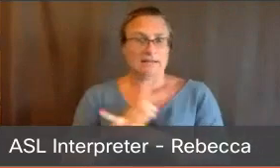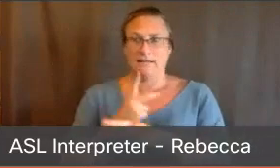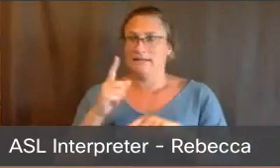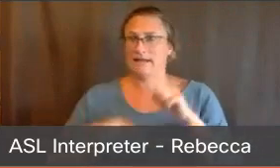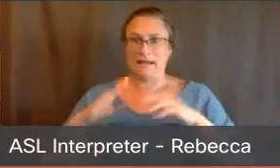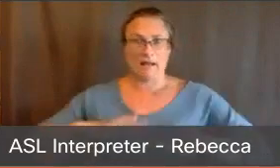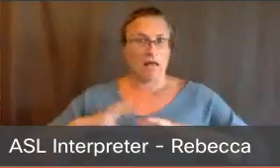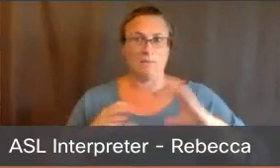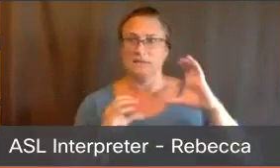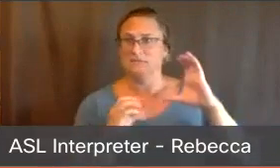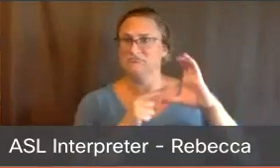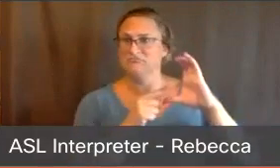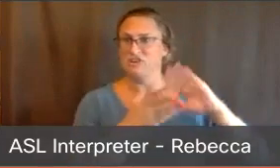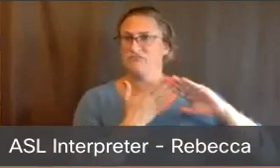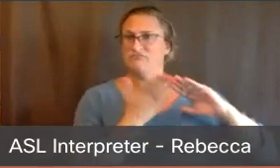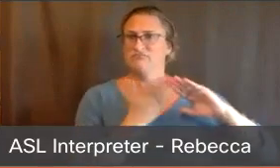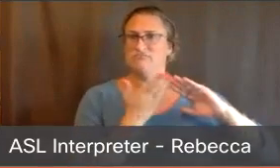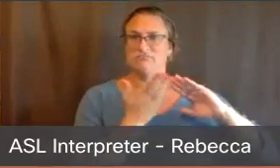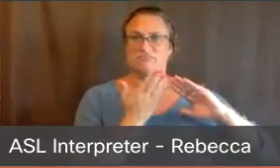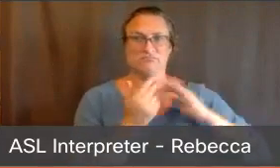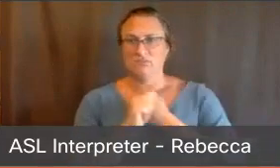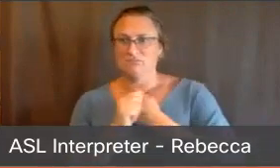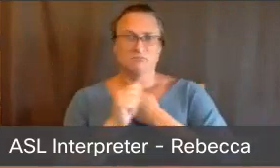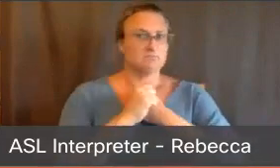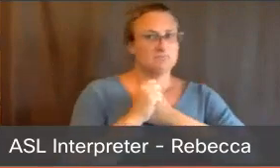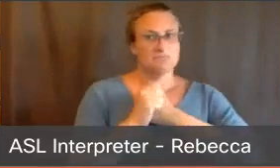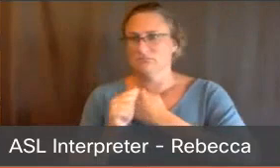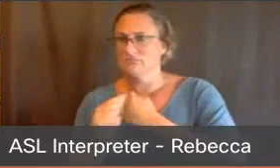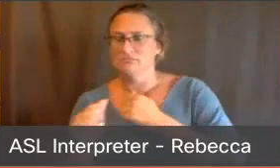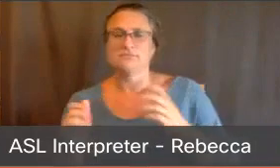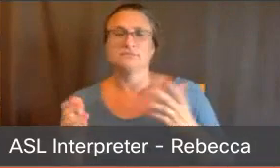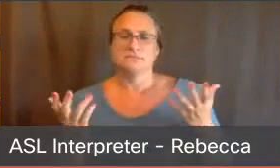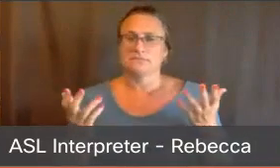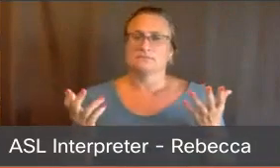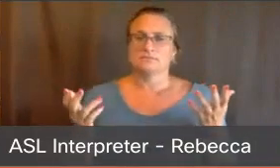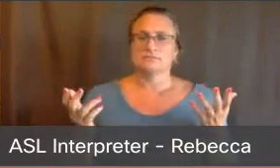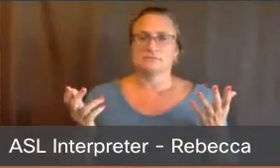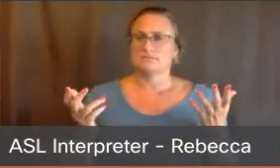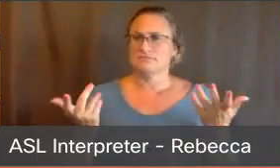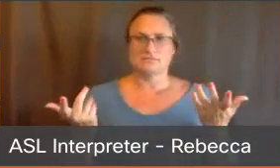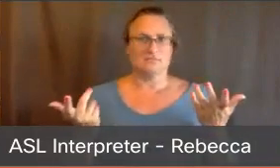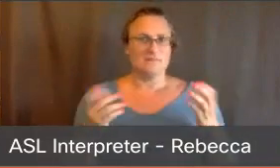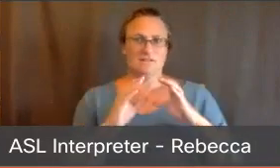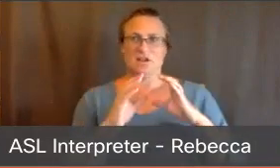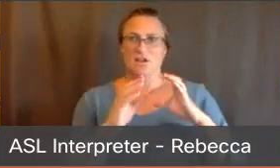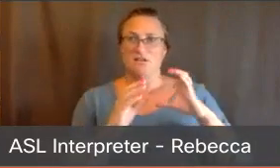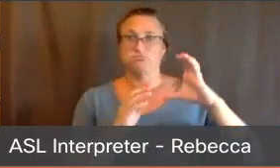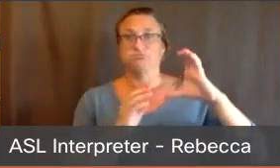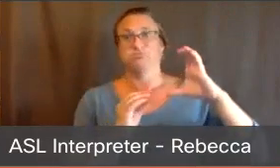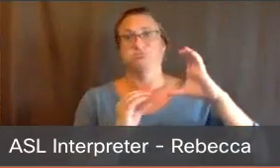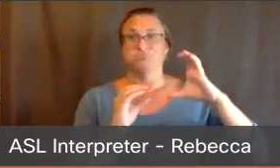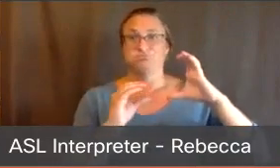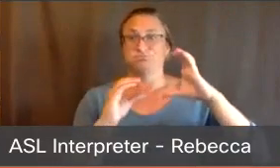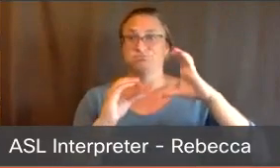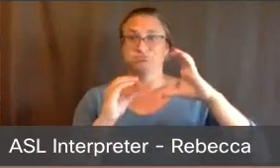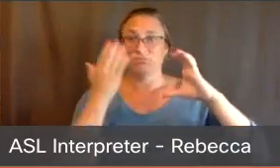down when it's not, when the threat isn't real. And so the survival part of our brain just takes over, and the